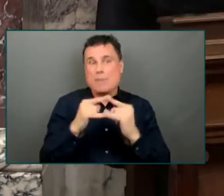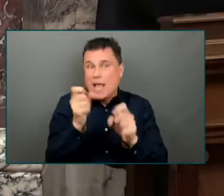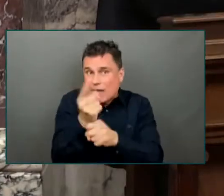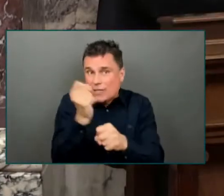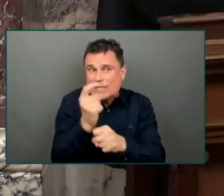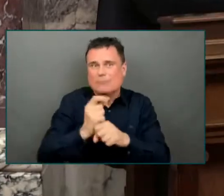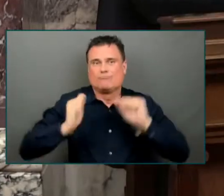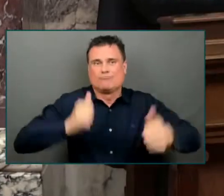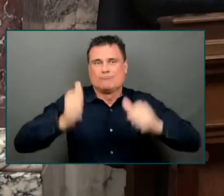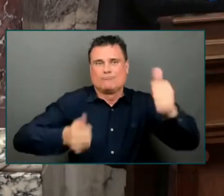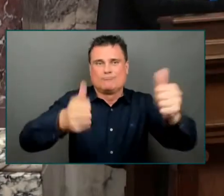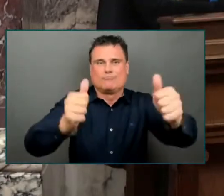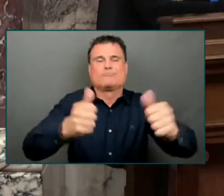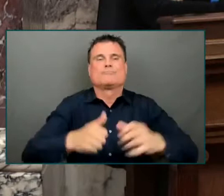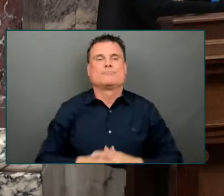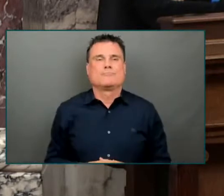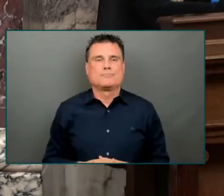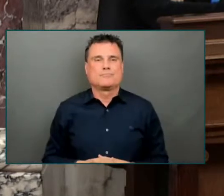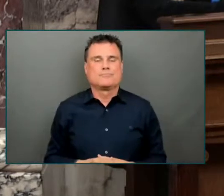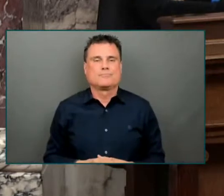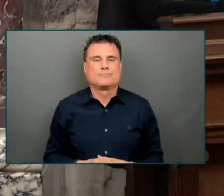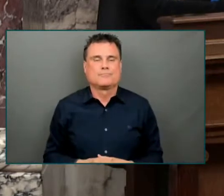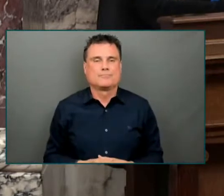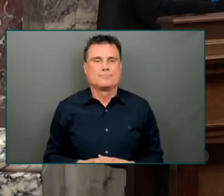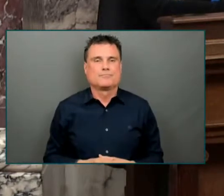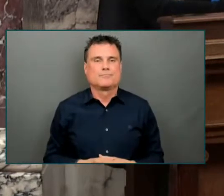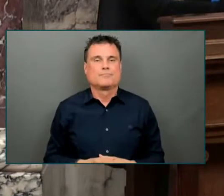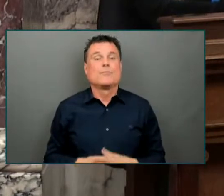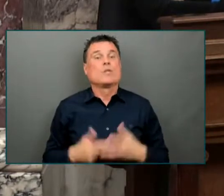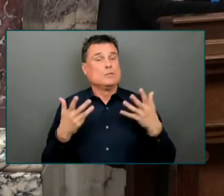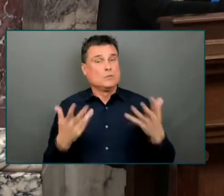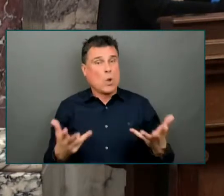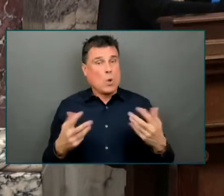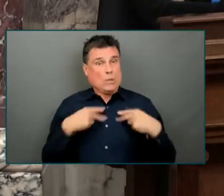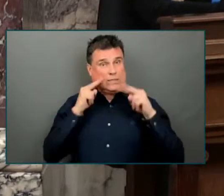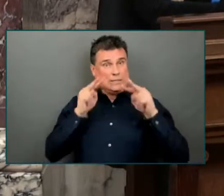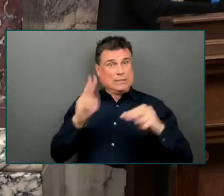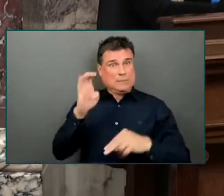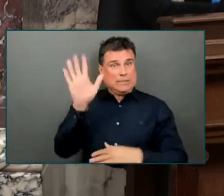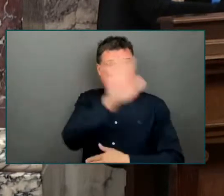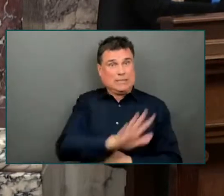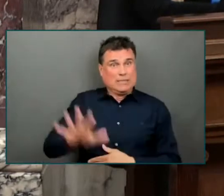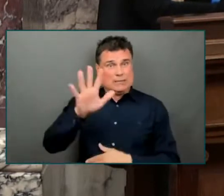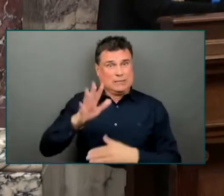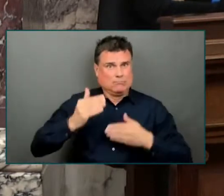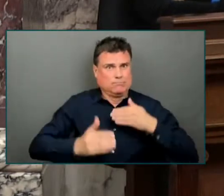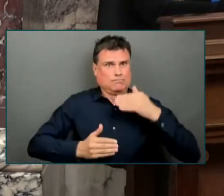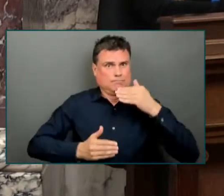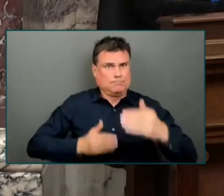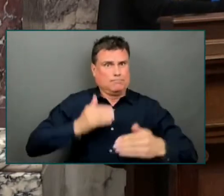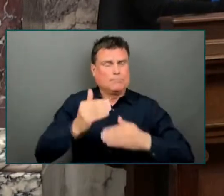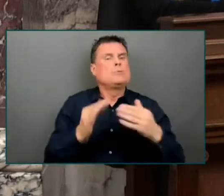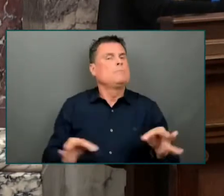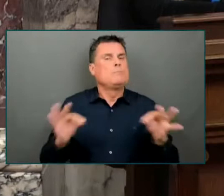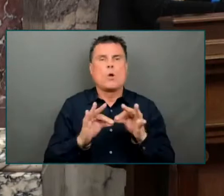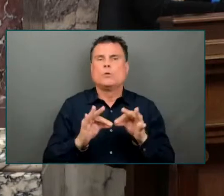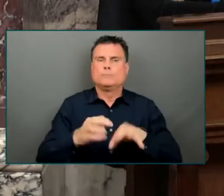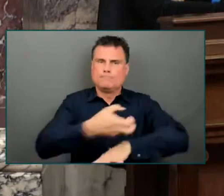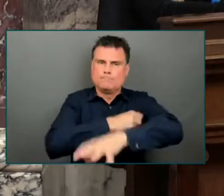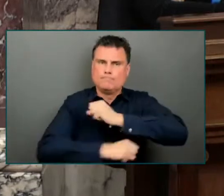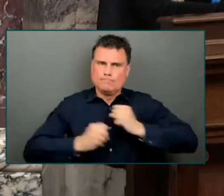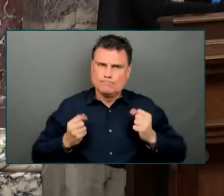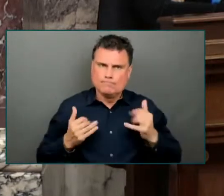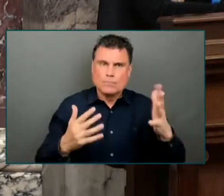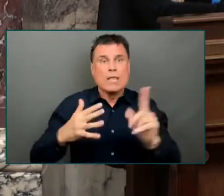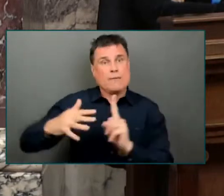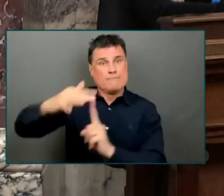Our plan views BC's recovery as an opportunity to accelerate environmental protection and sustainability. The successes we are seeing